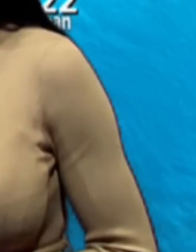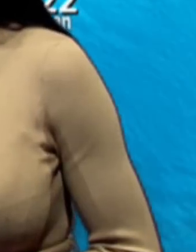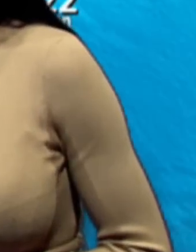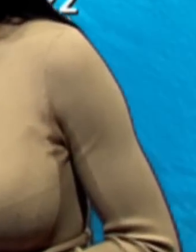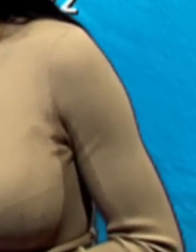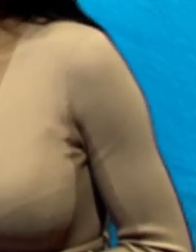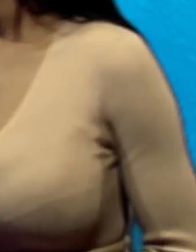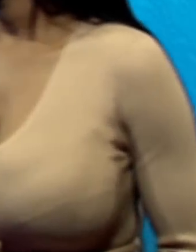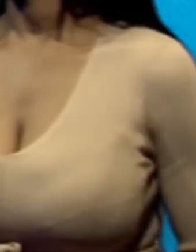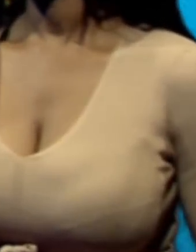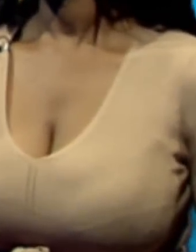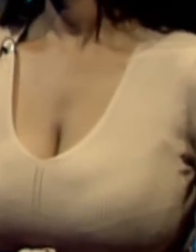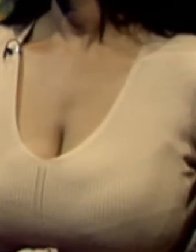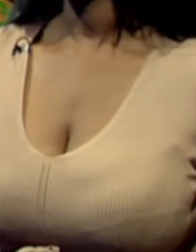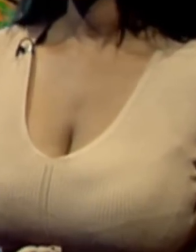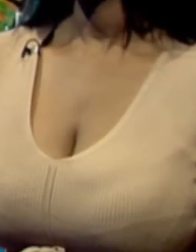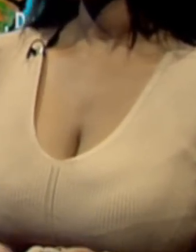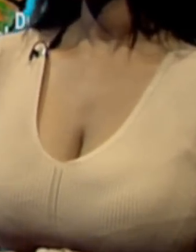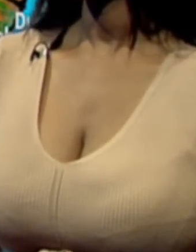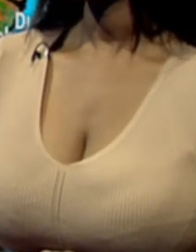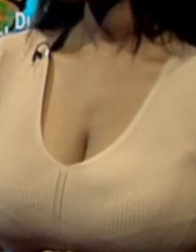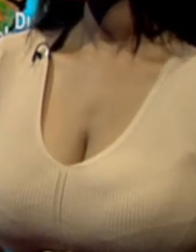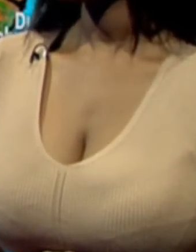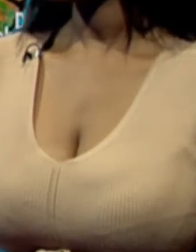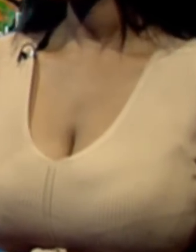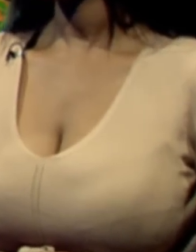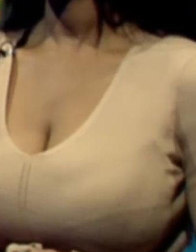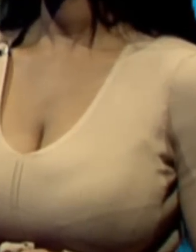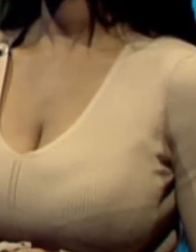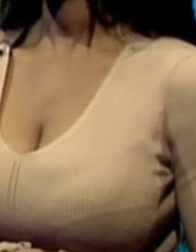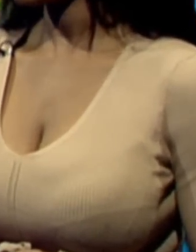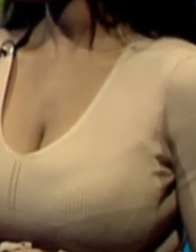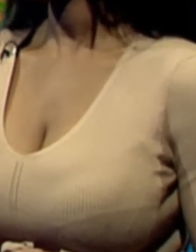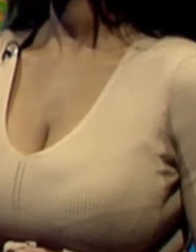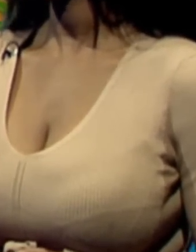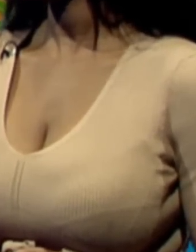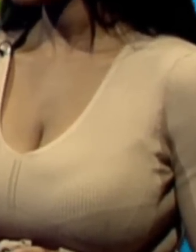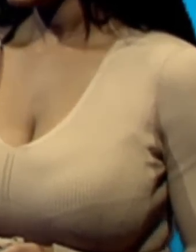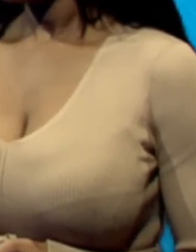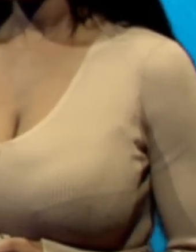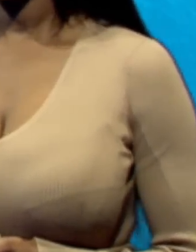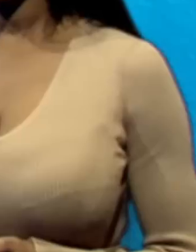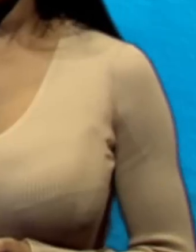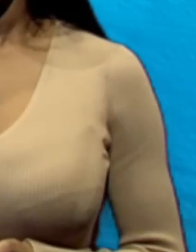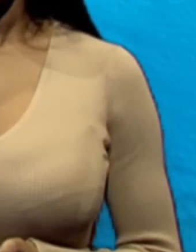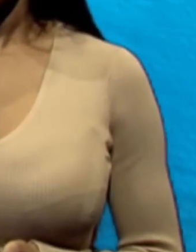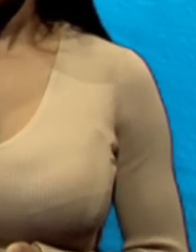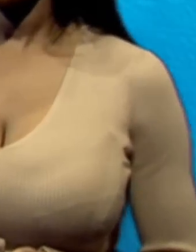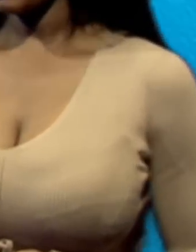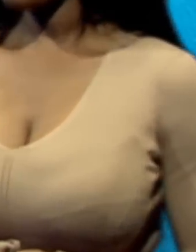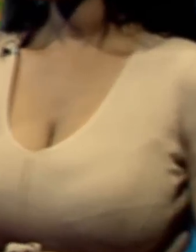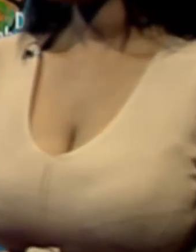19 re lebelela Vryburg le teng go tla nna le gone go itekanela ka digata di le 24 Kimberley ka digata